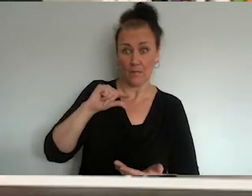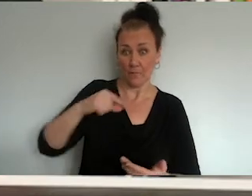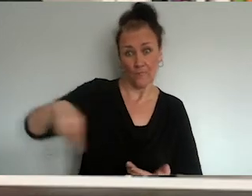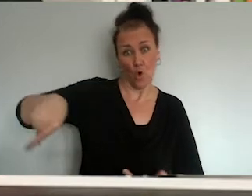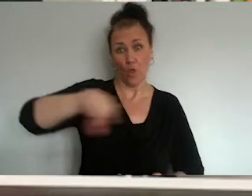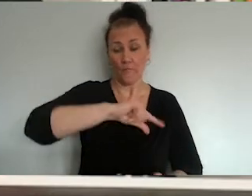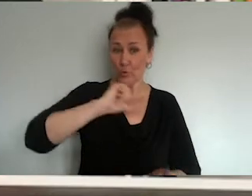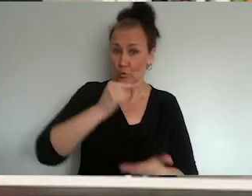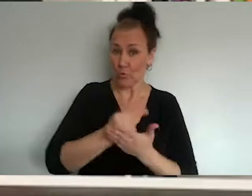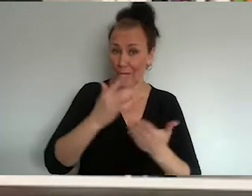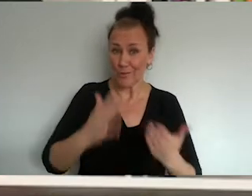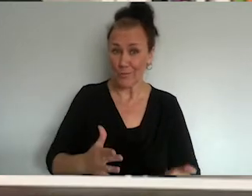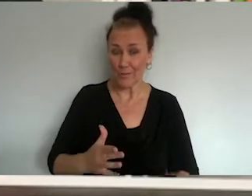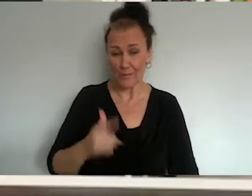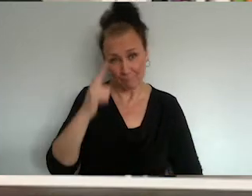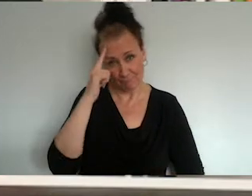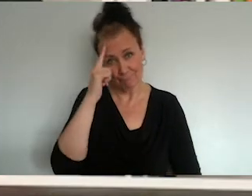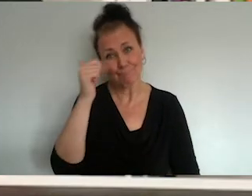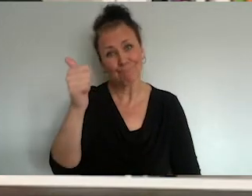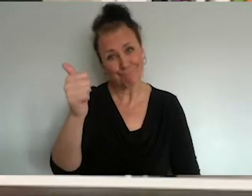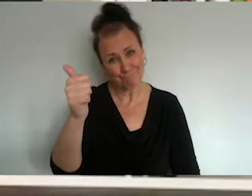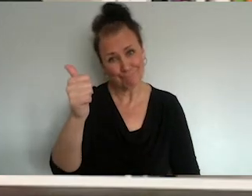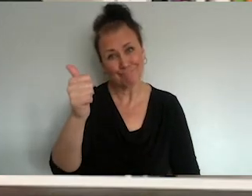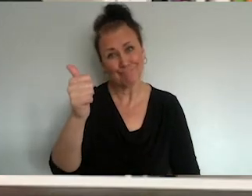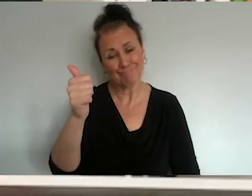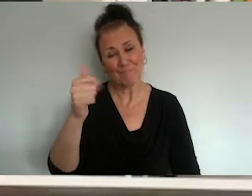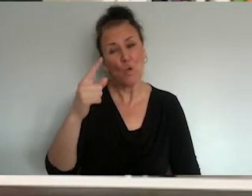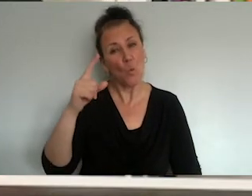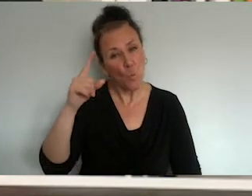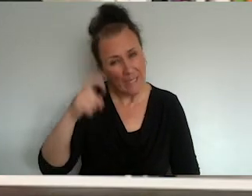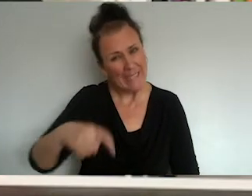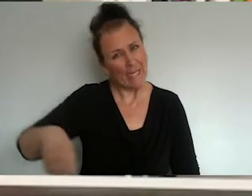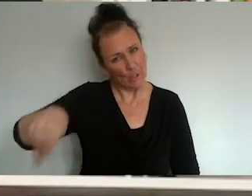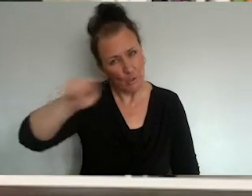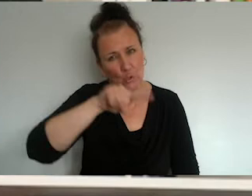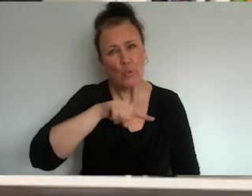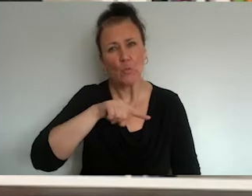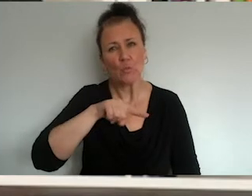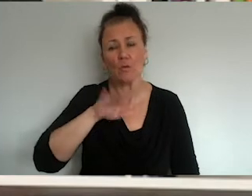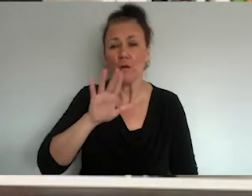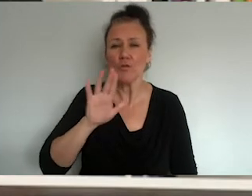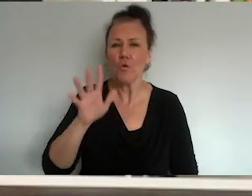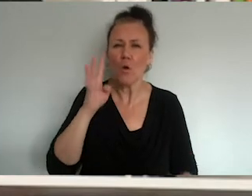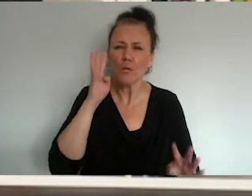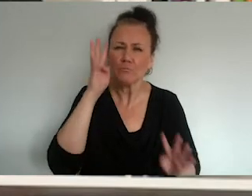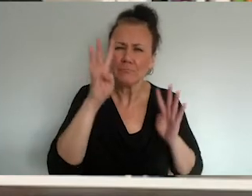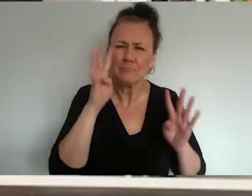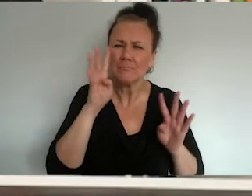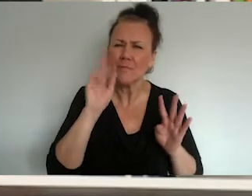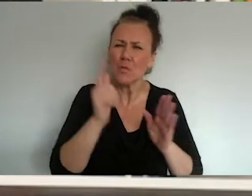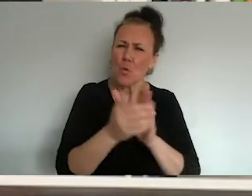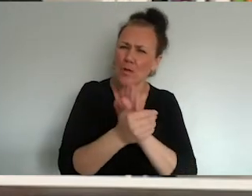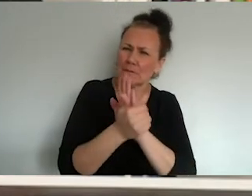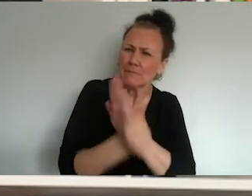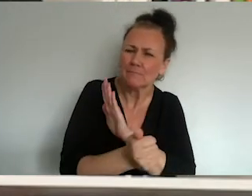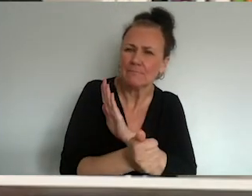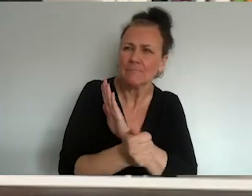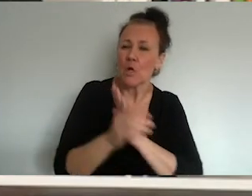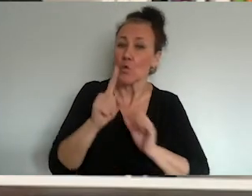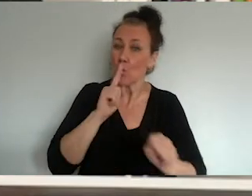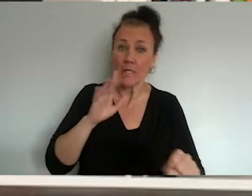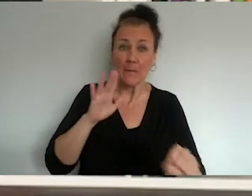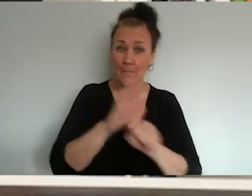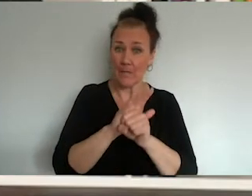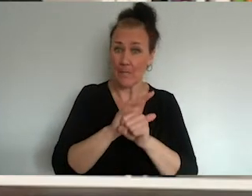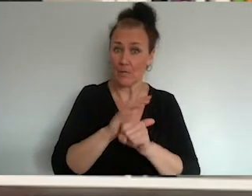Graduates, the answer is up to you. We need you now more than ever. We need your creativity,